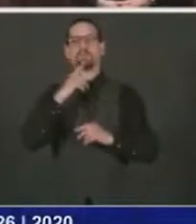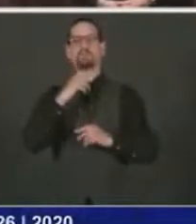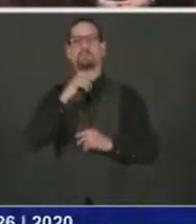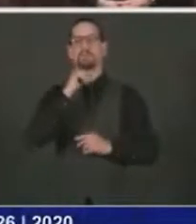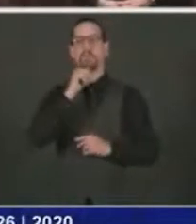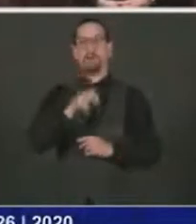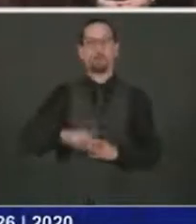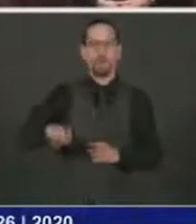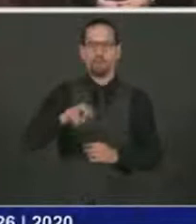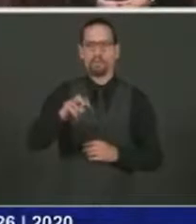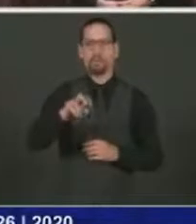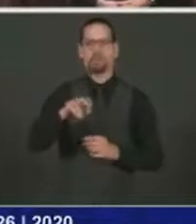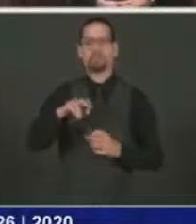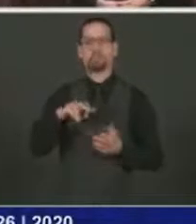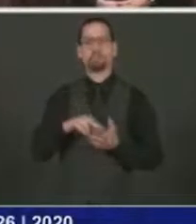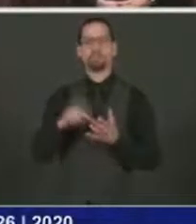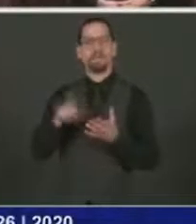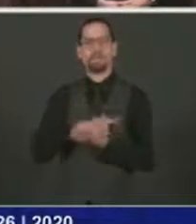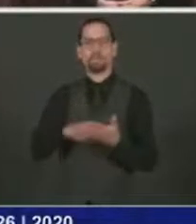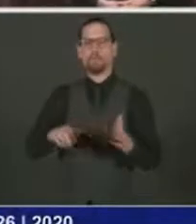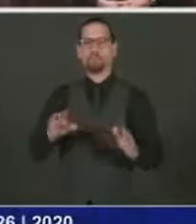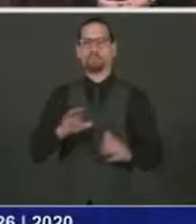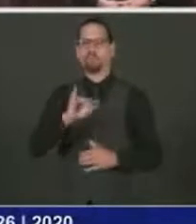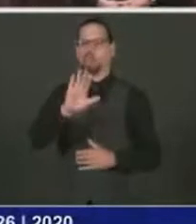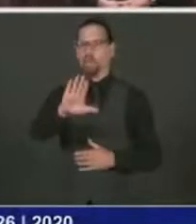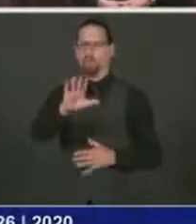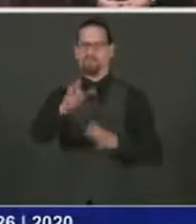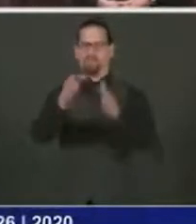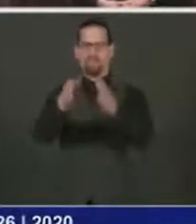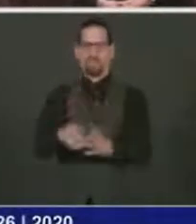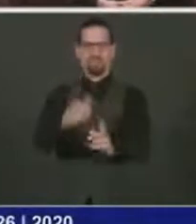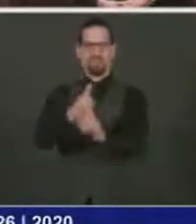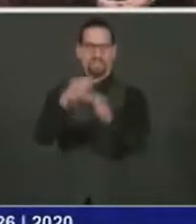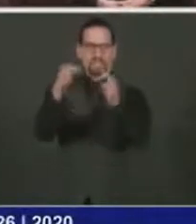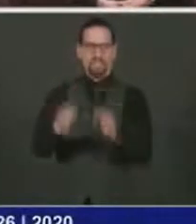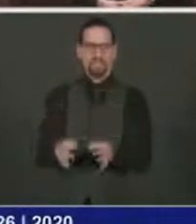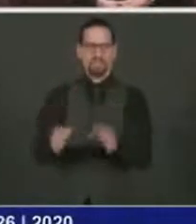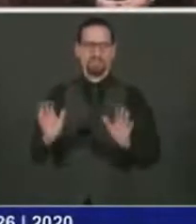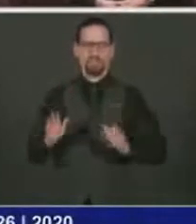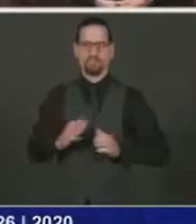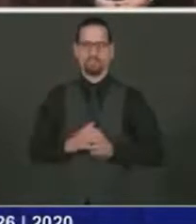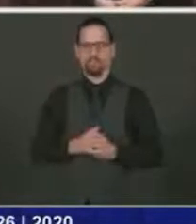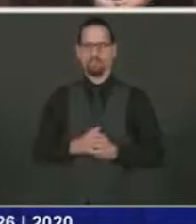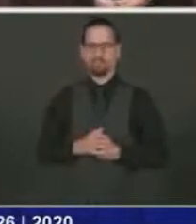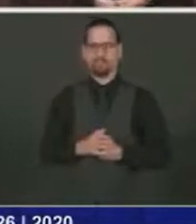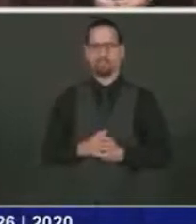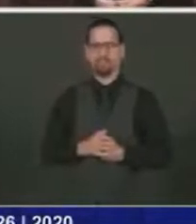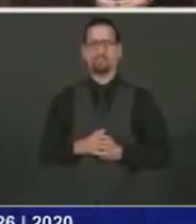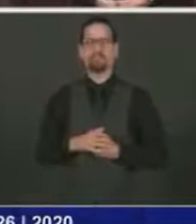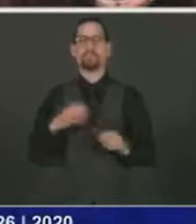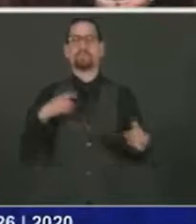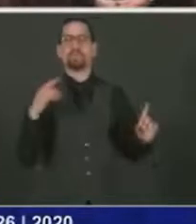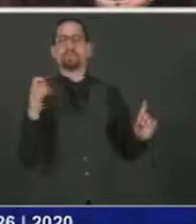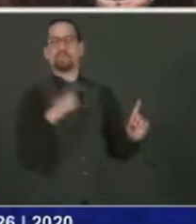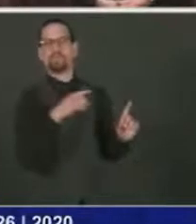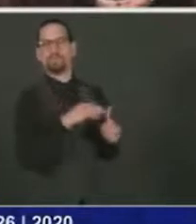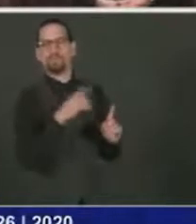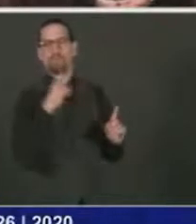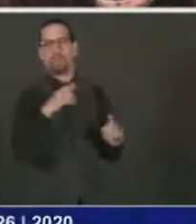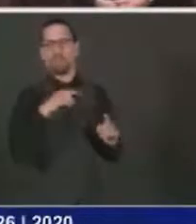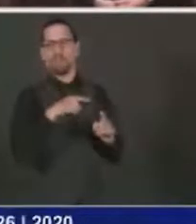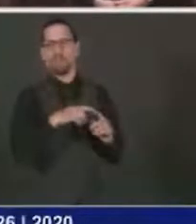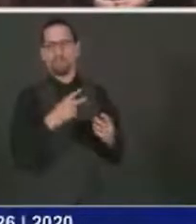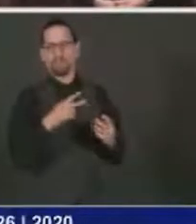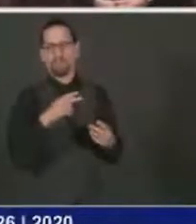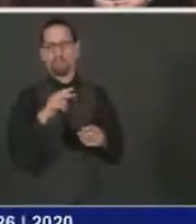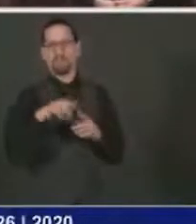decision. Bill and Dan. 2 questions, unrelated, but I guess related since they're both about Newport. There's a new hotel opening up